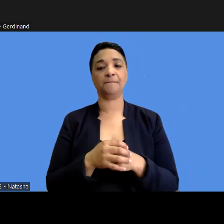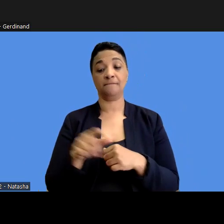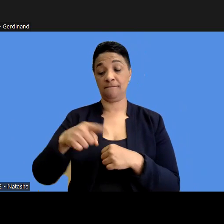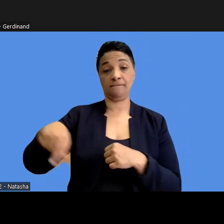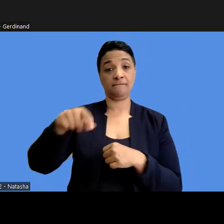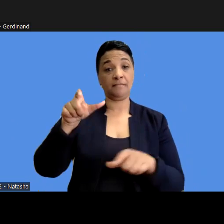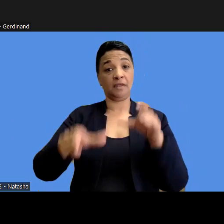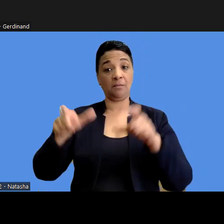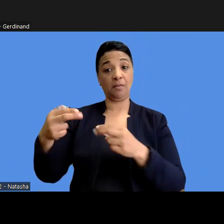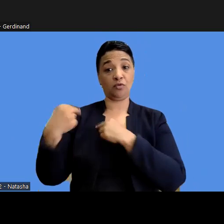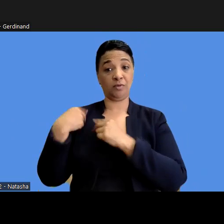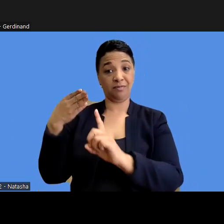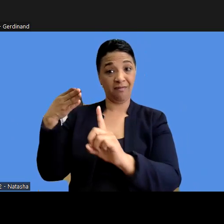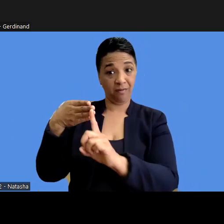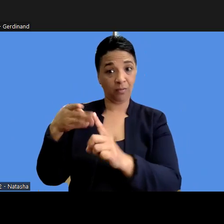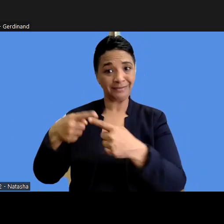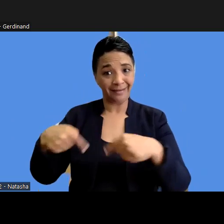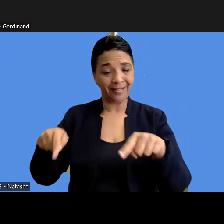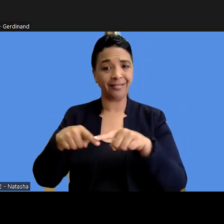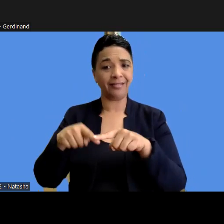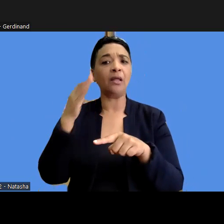strategy and when working.